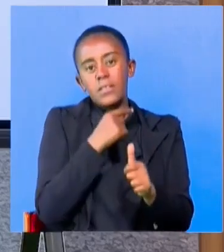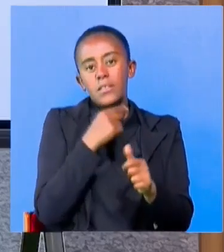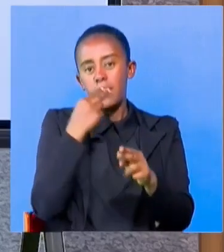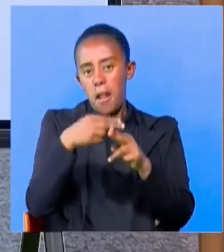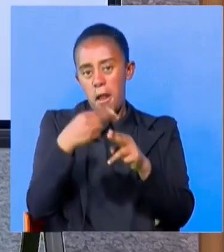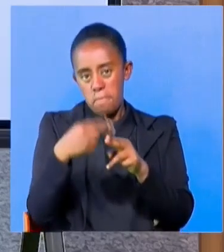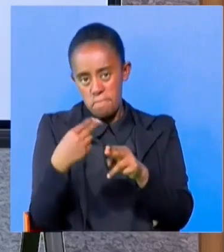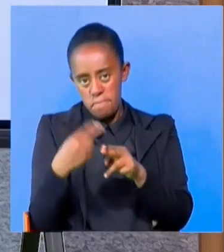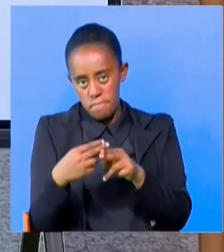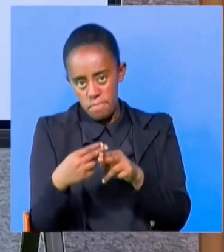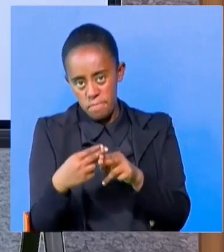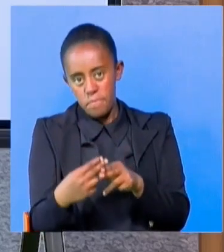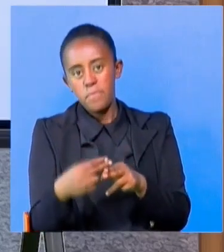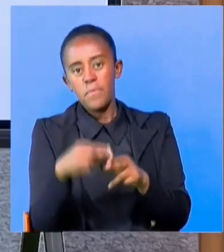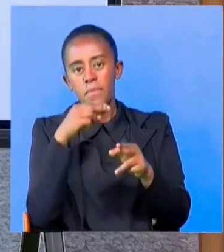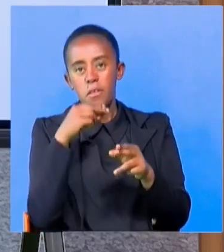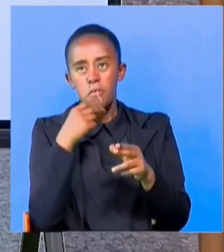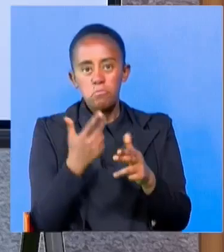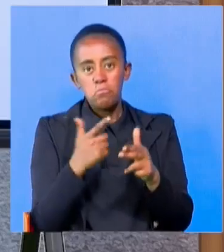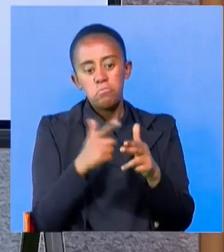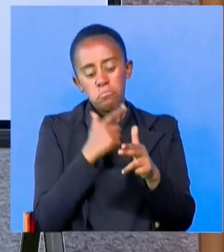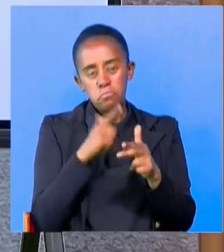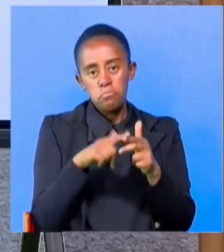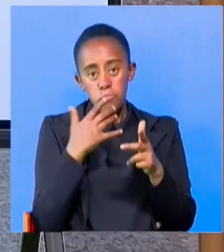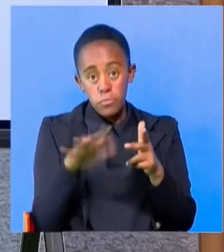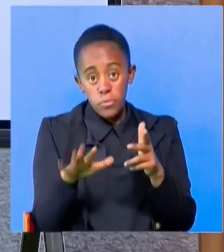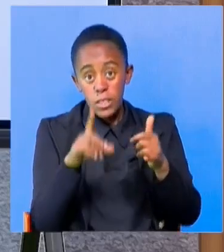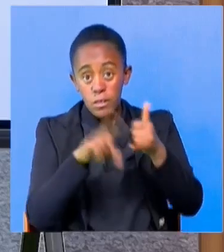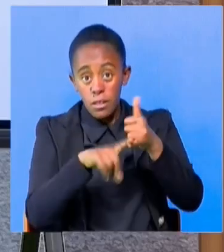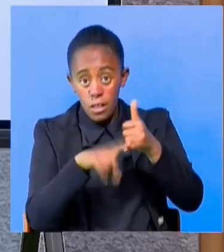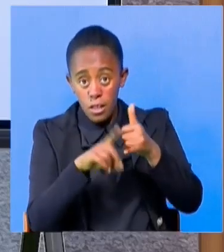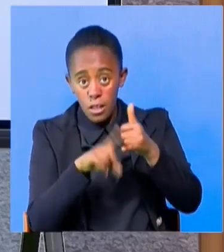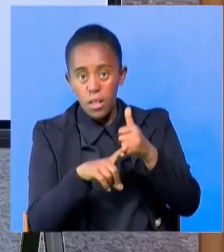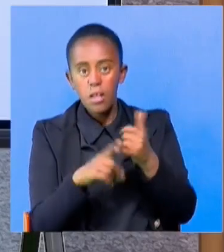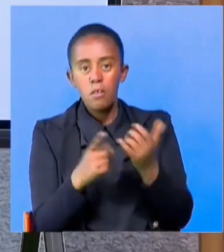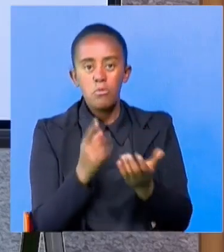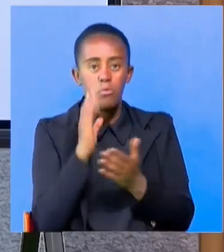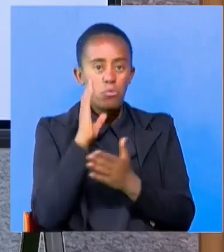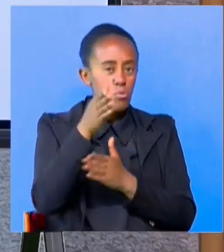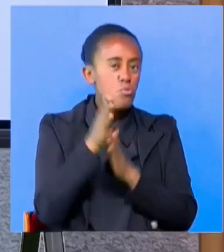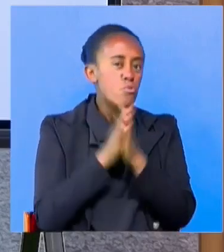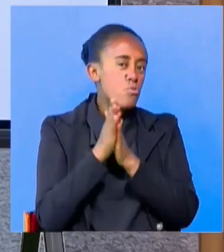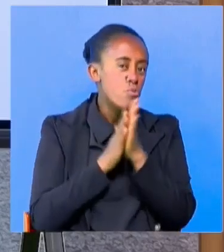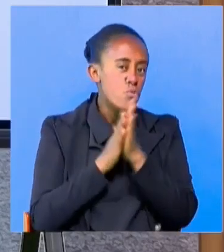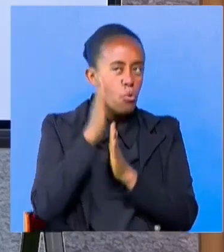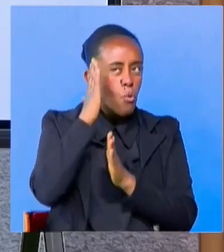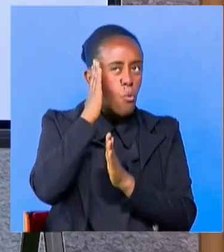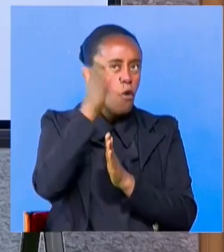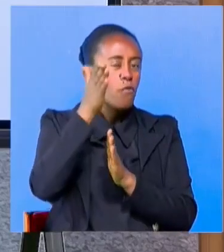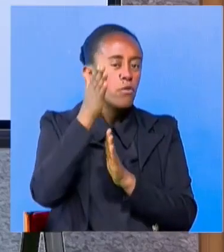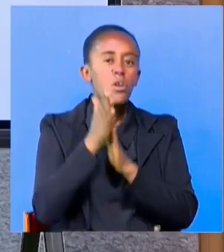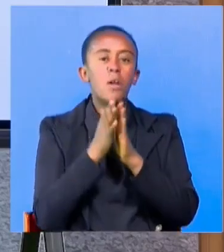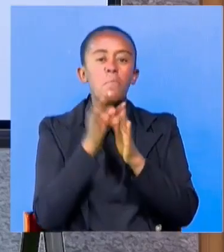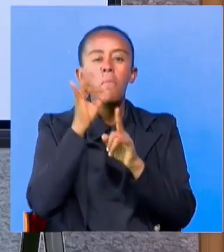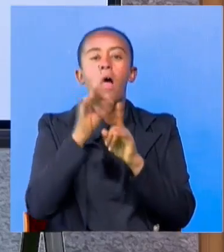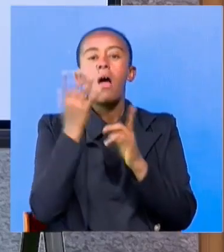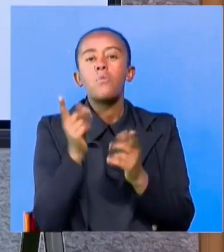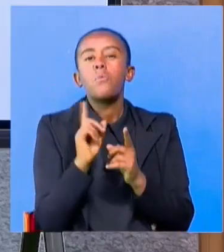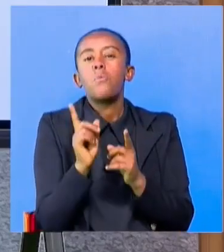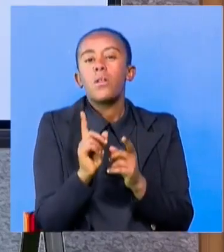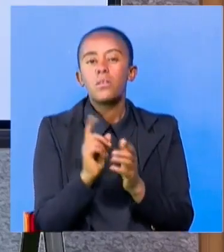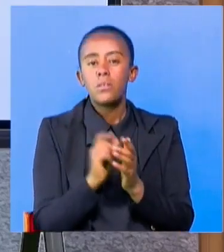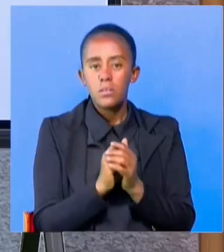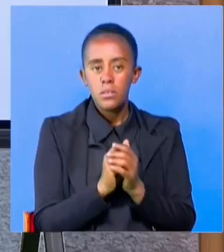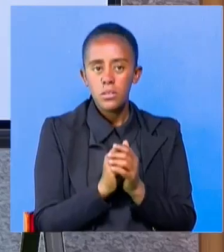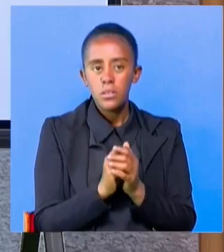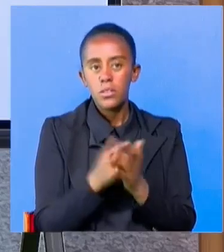your names, and at least at the end, you have to mention your ambition, your future plan, okay. So this is